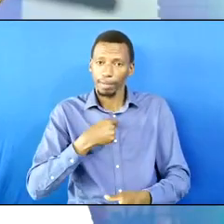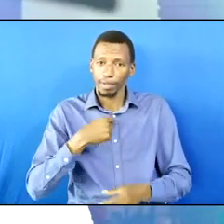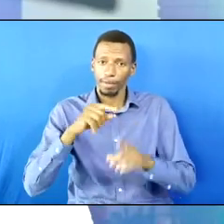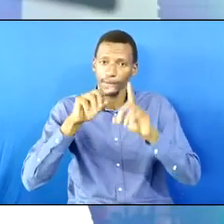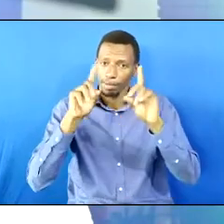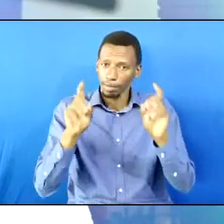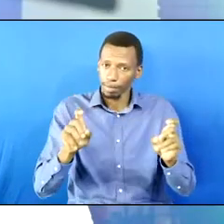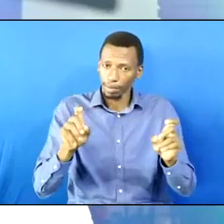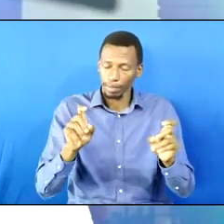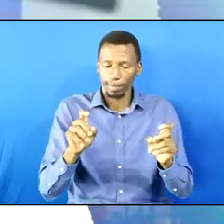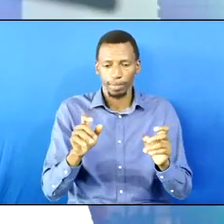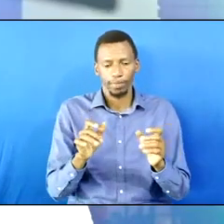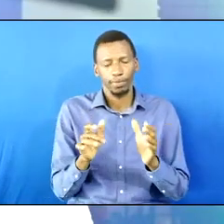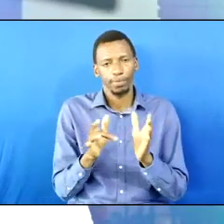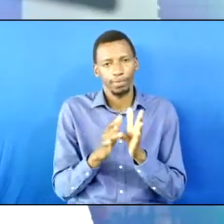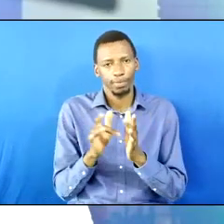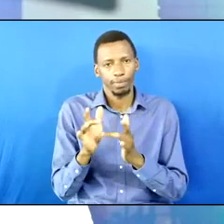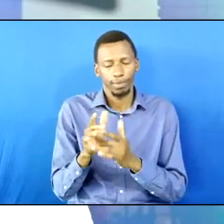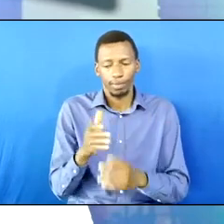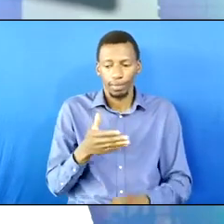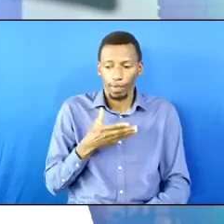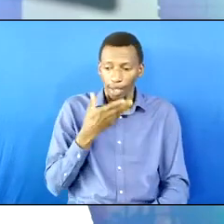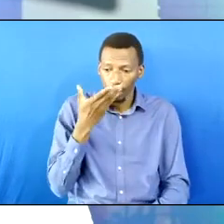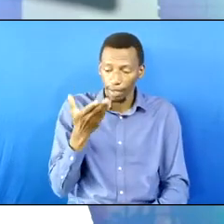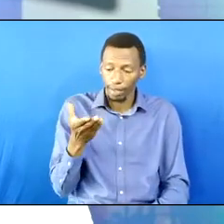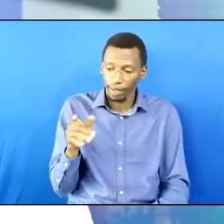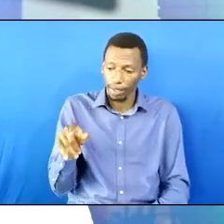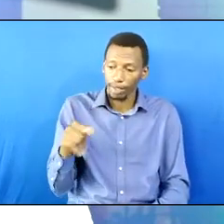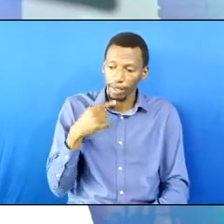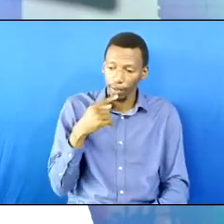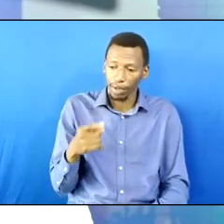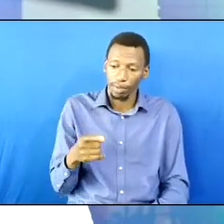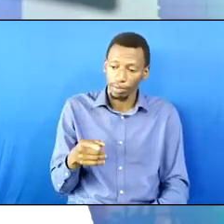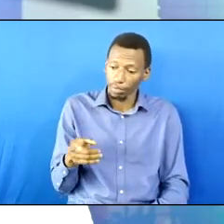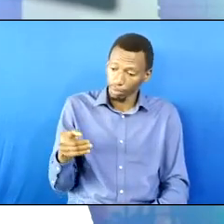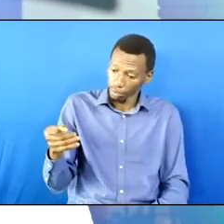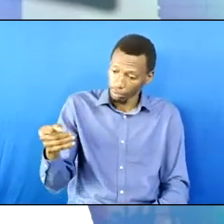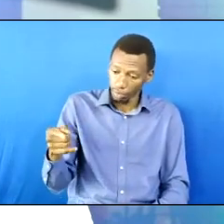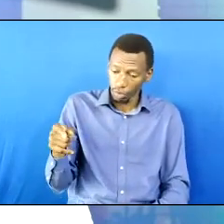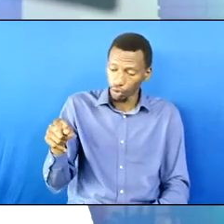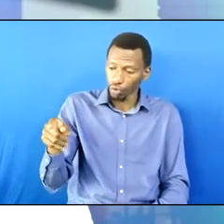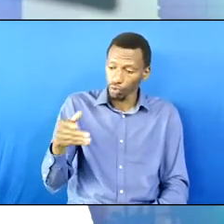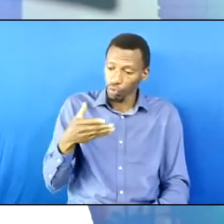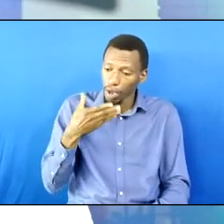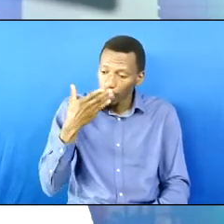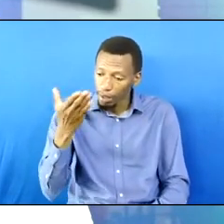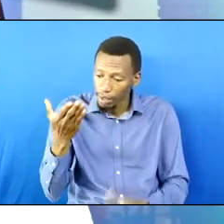Jesus Christ told him that, brother, you have said. You have said.